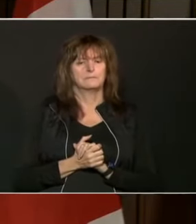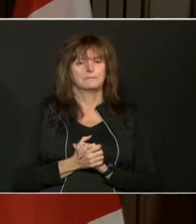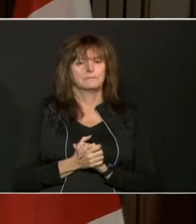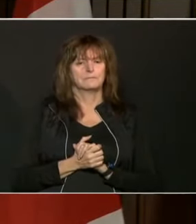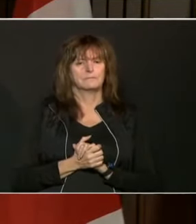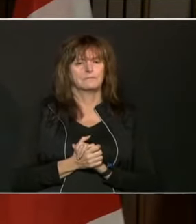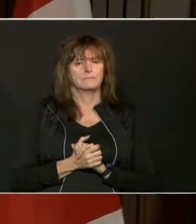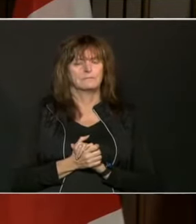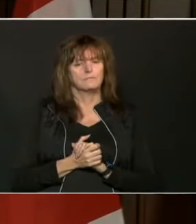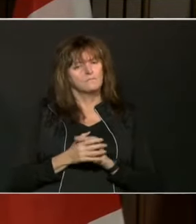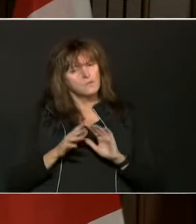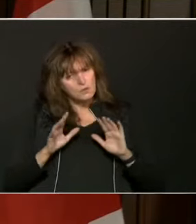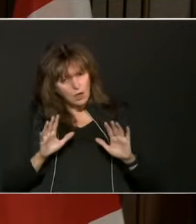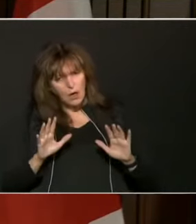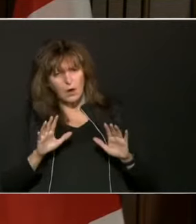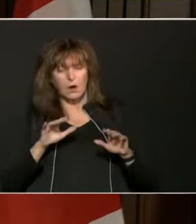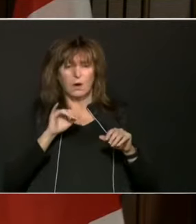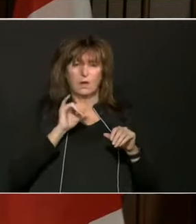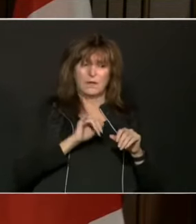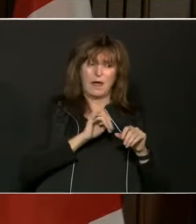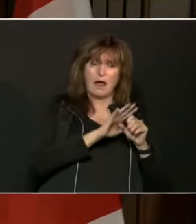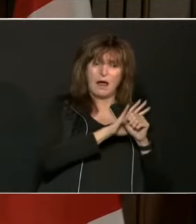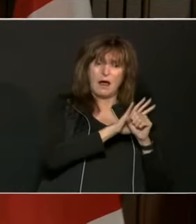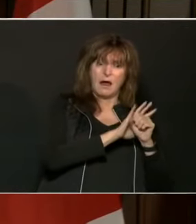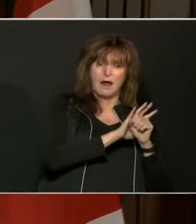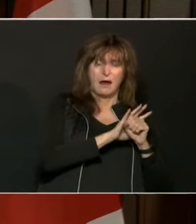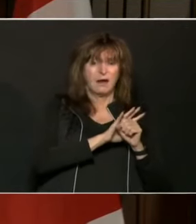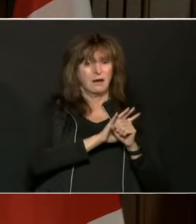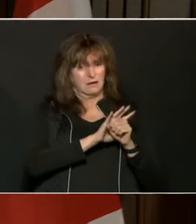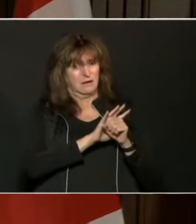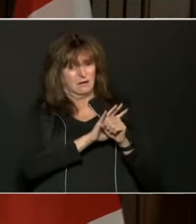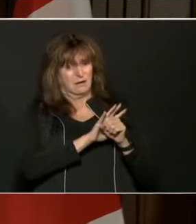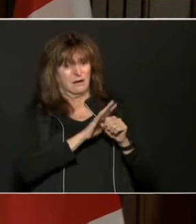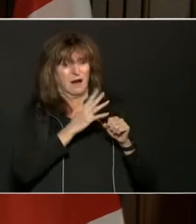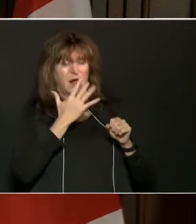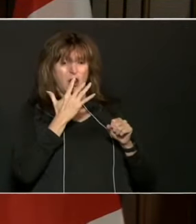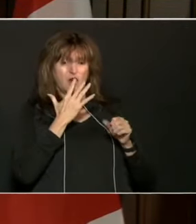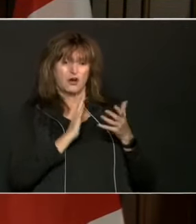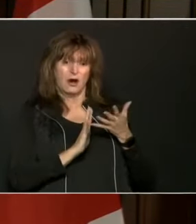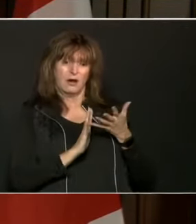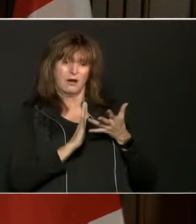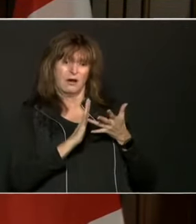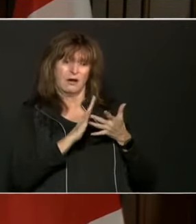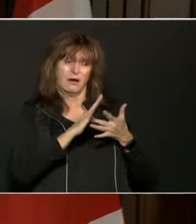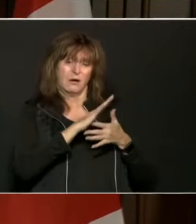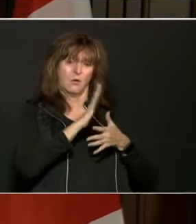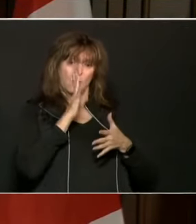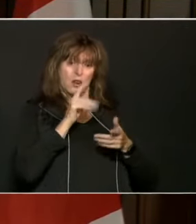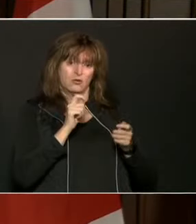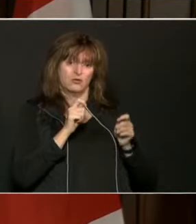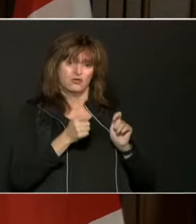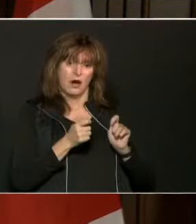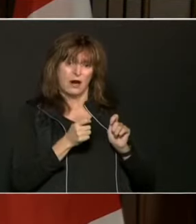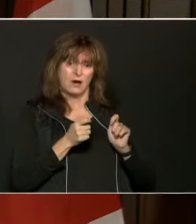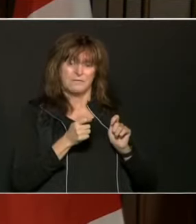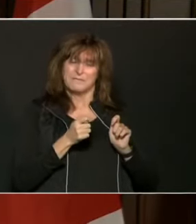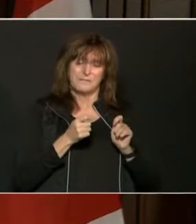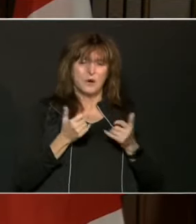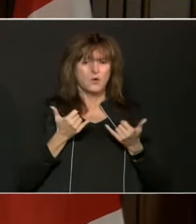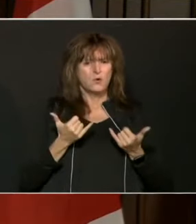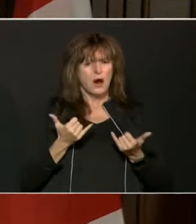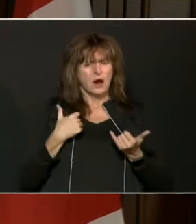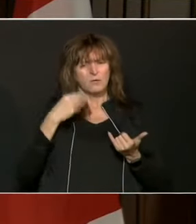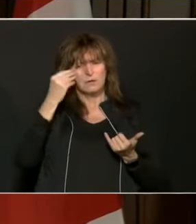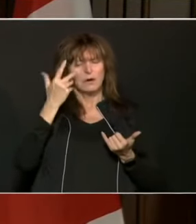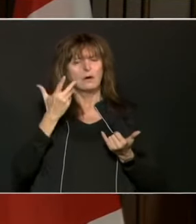health unit's status on the framework. I can't give the details of that, but I can say we're not recommending any new ones go into lockdown